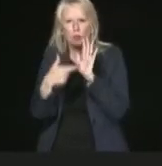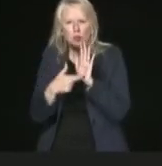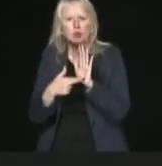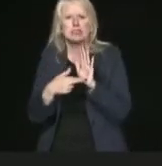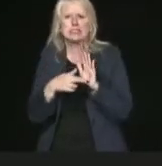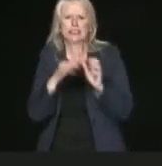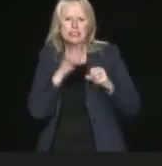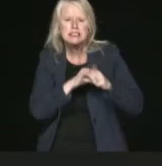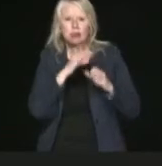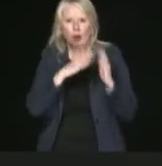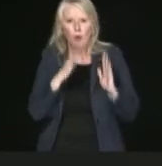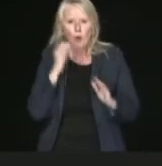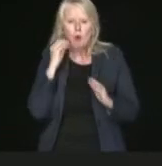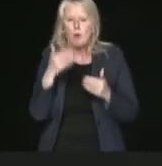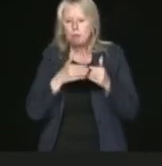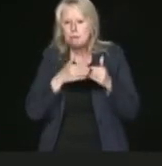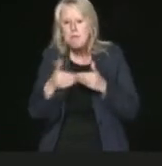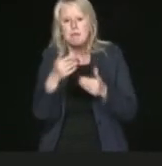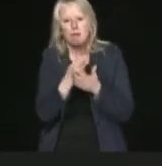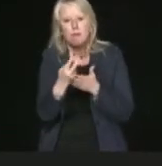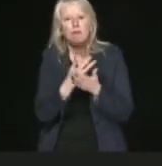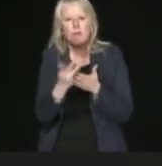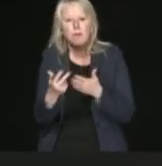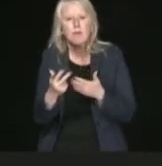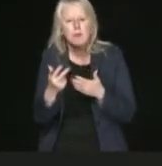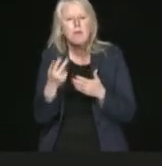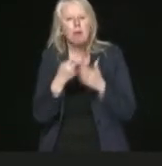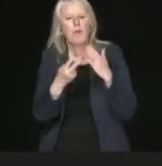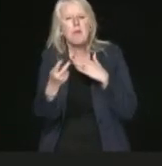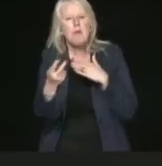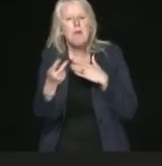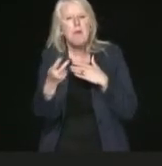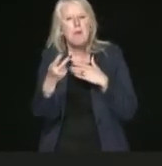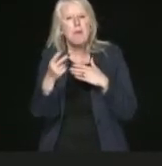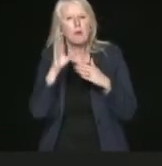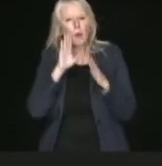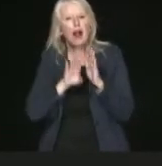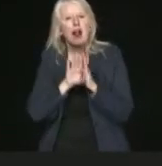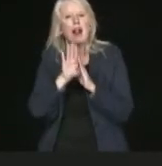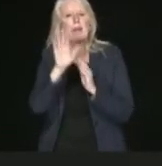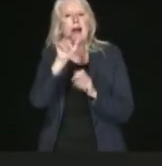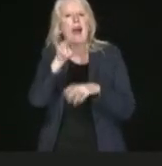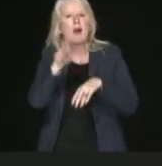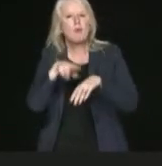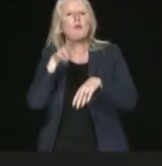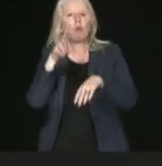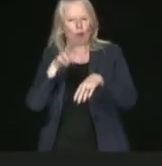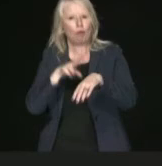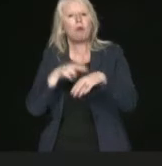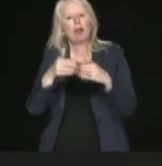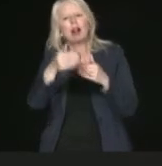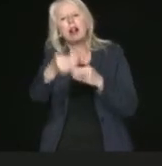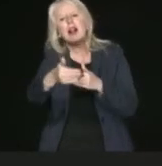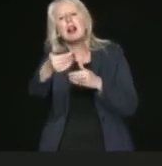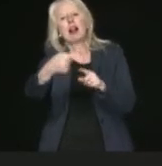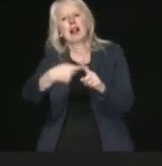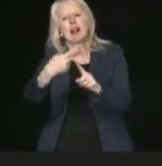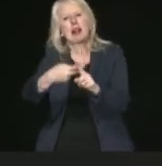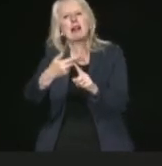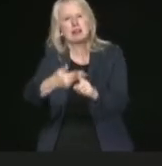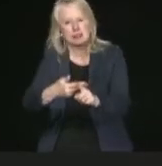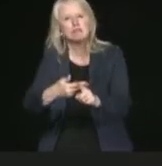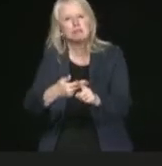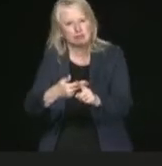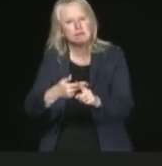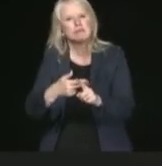coming weeks, we can see how things can start getting back to normal in the coming months, and